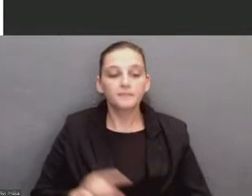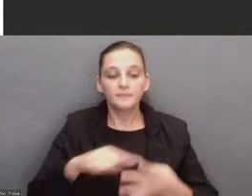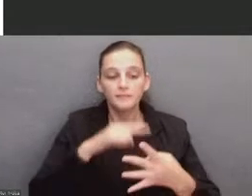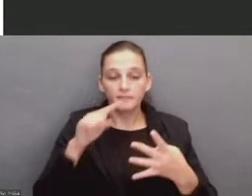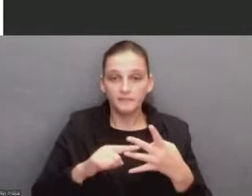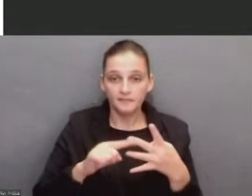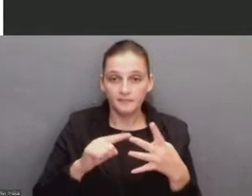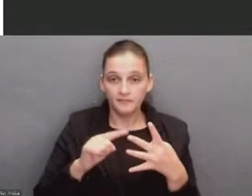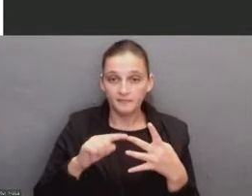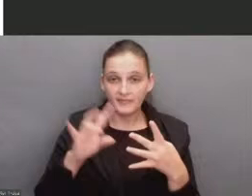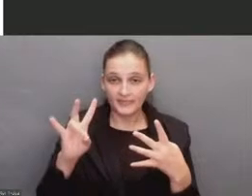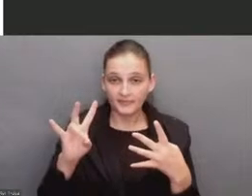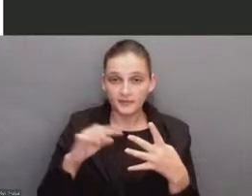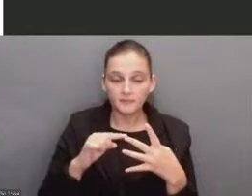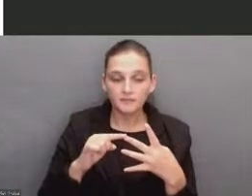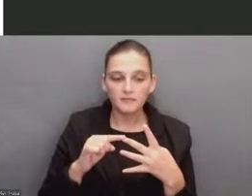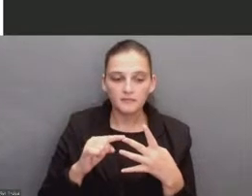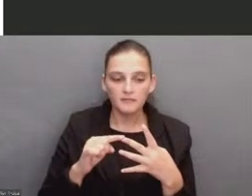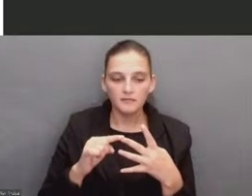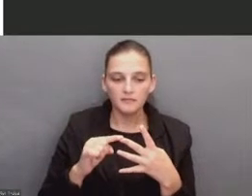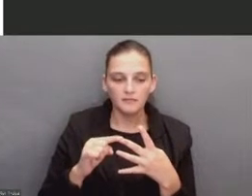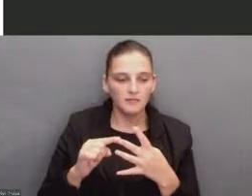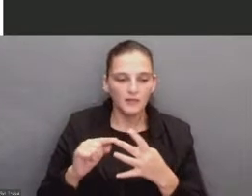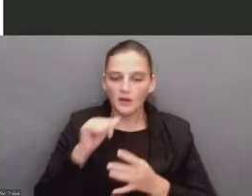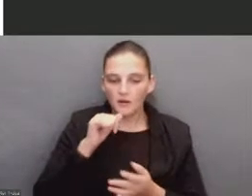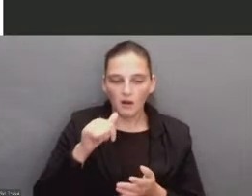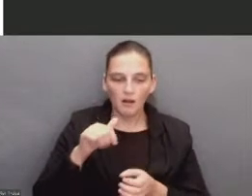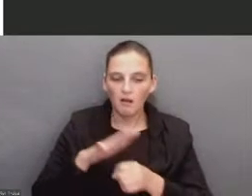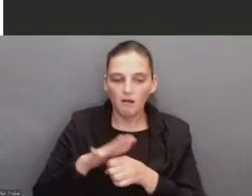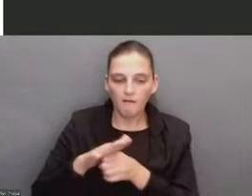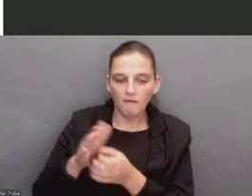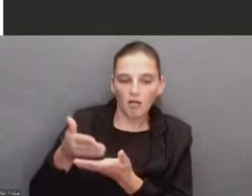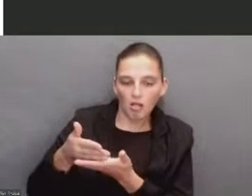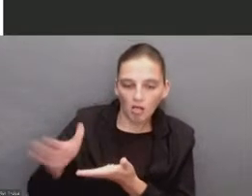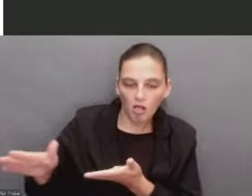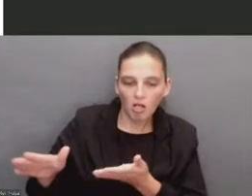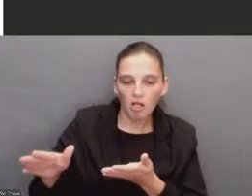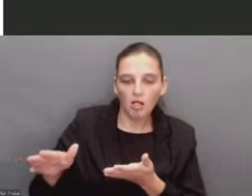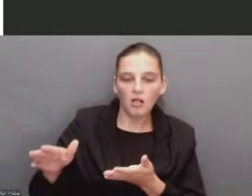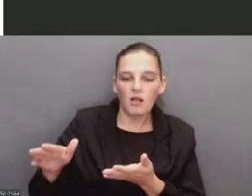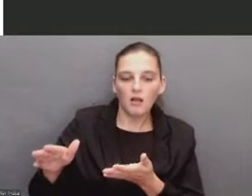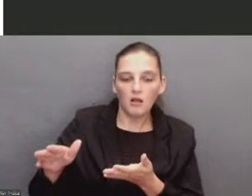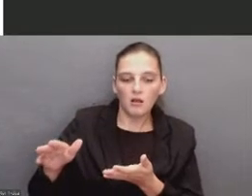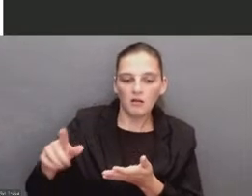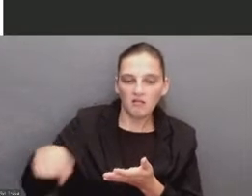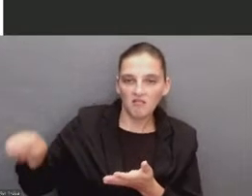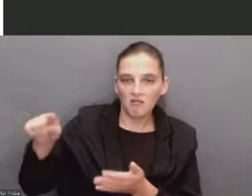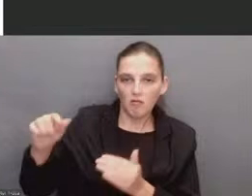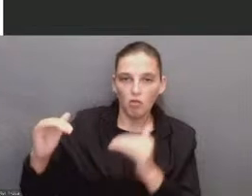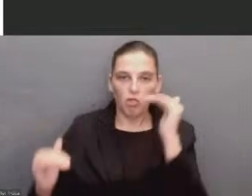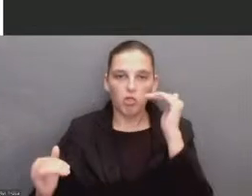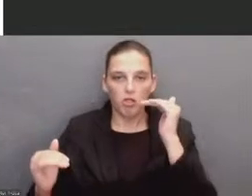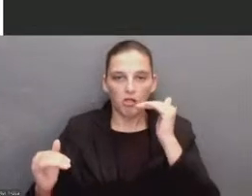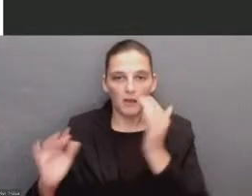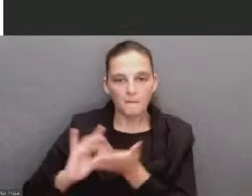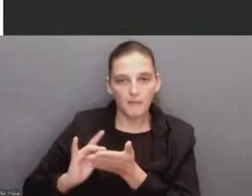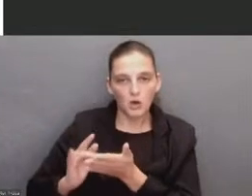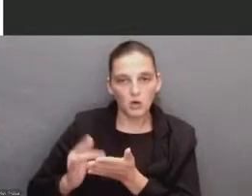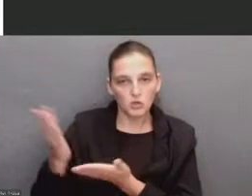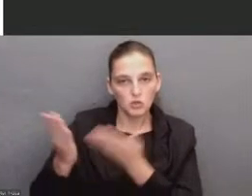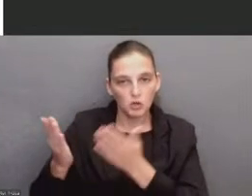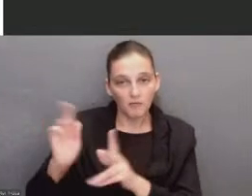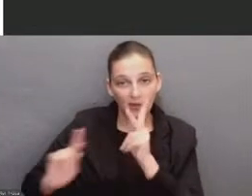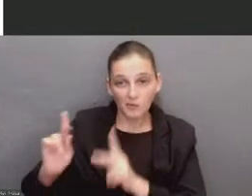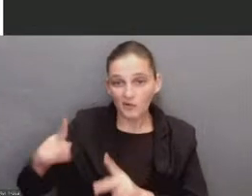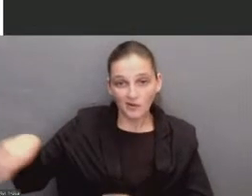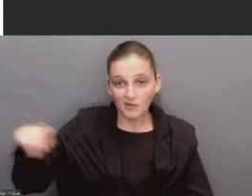of marginalized, minoritized, and medically underserved people being appropriately represented in research, whether